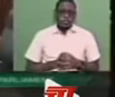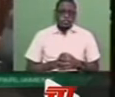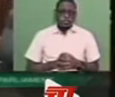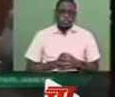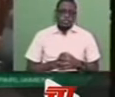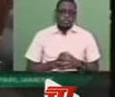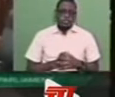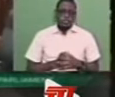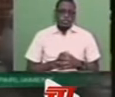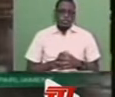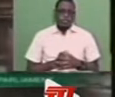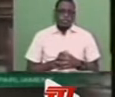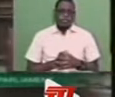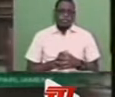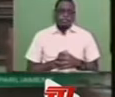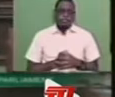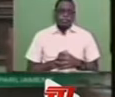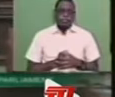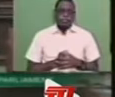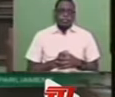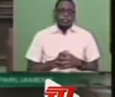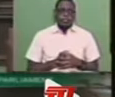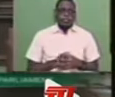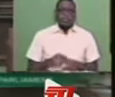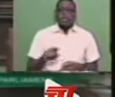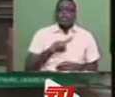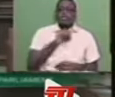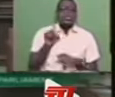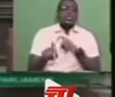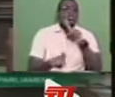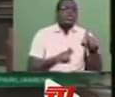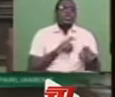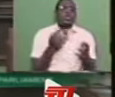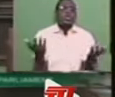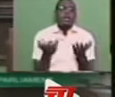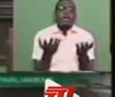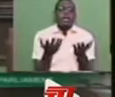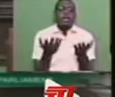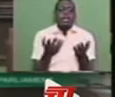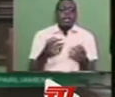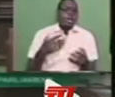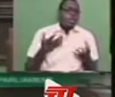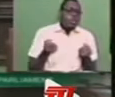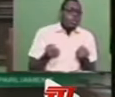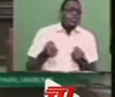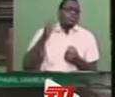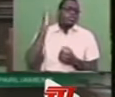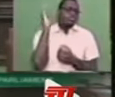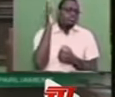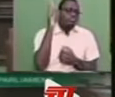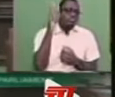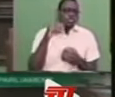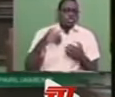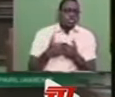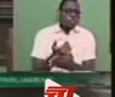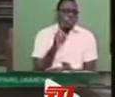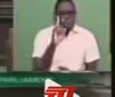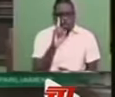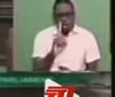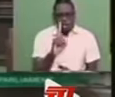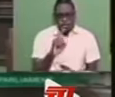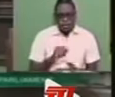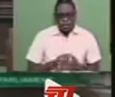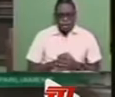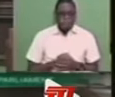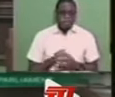Honourable members, the question is that paper number 1 be referred to the Public Accounts Committee. All in favour say aye. Any against?